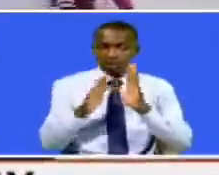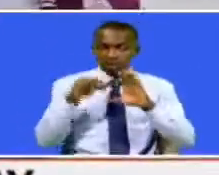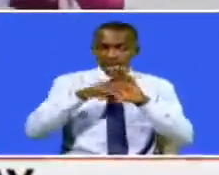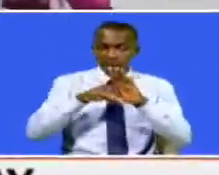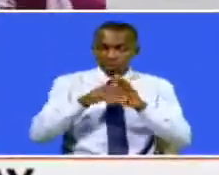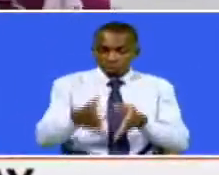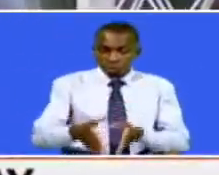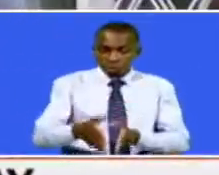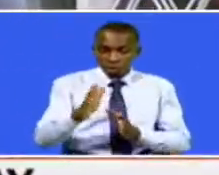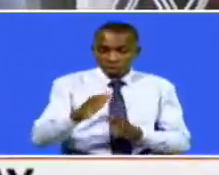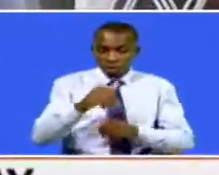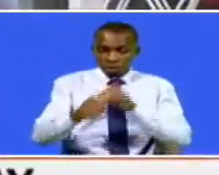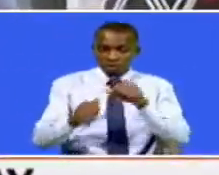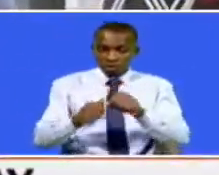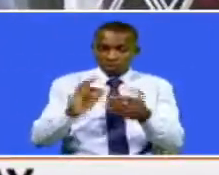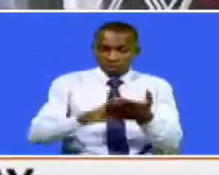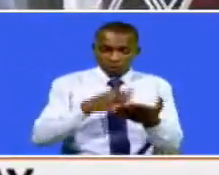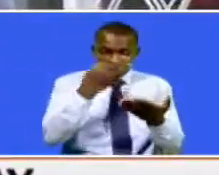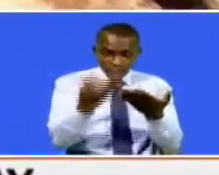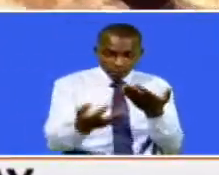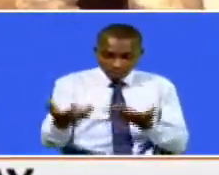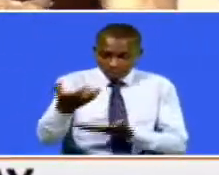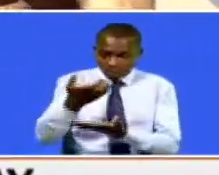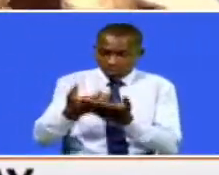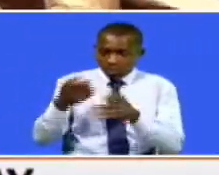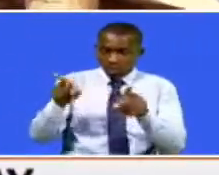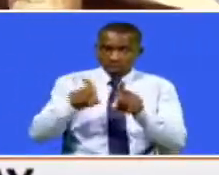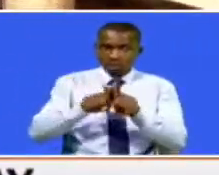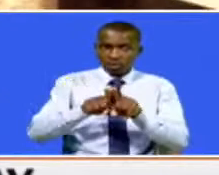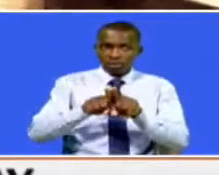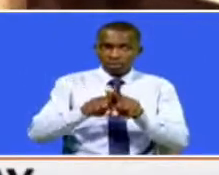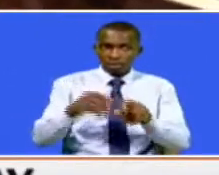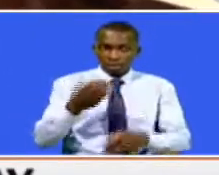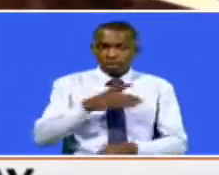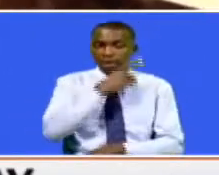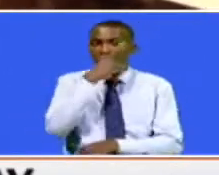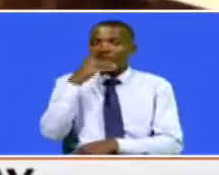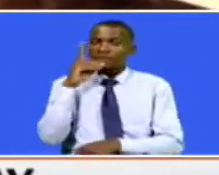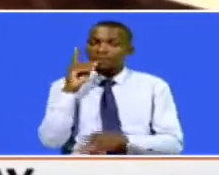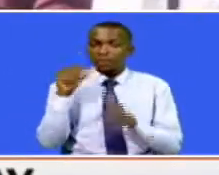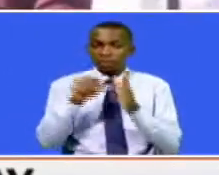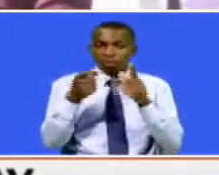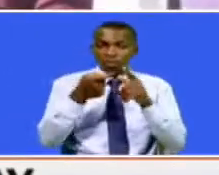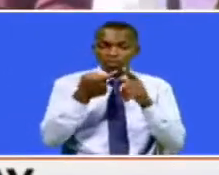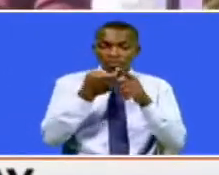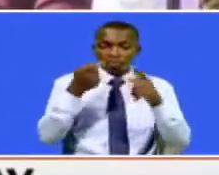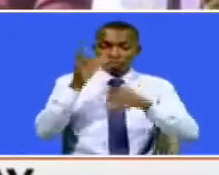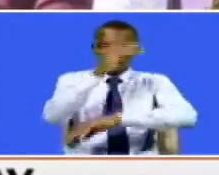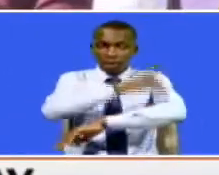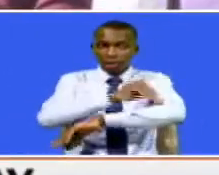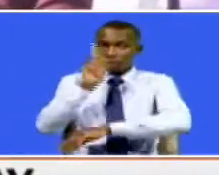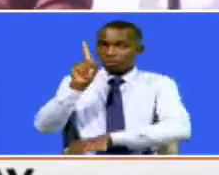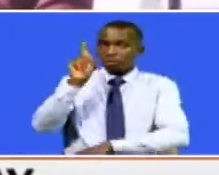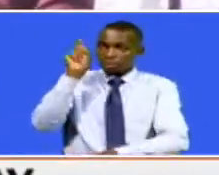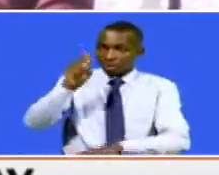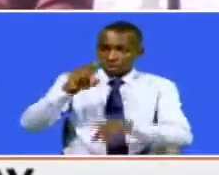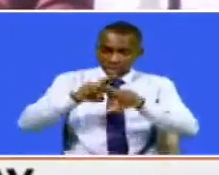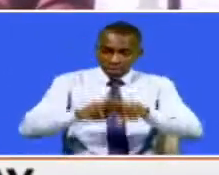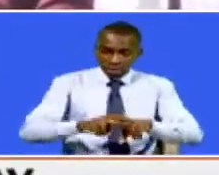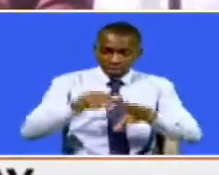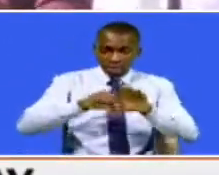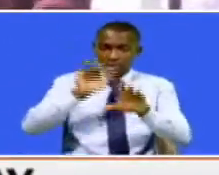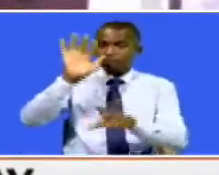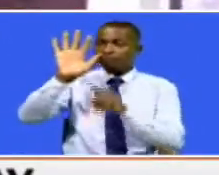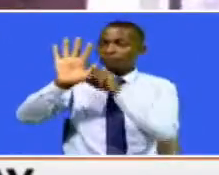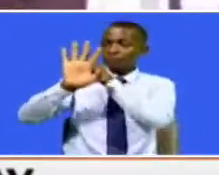result of an ailing economy and the prevalent drought crisis from day one, will have to depend specifically on